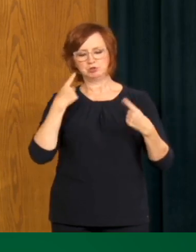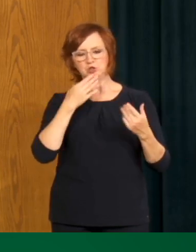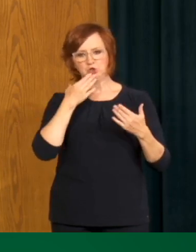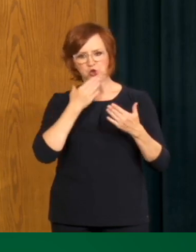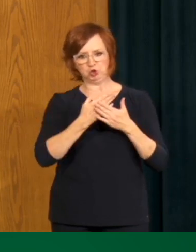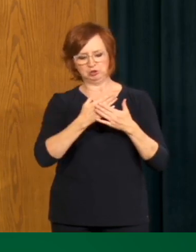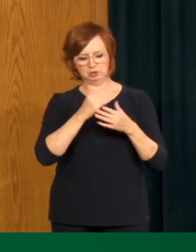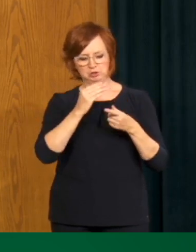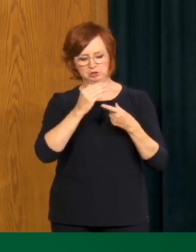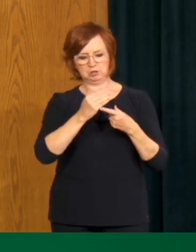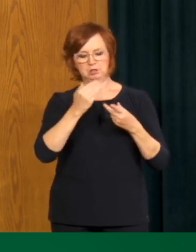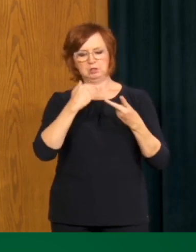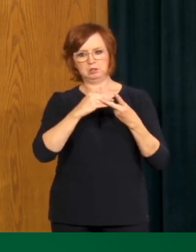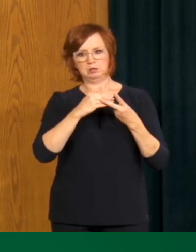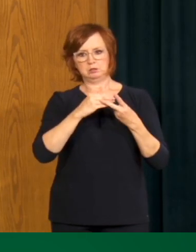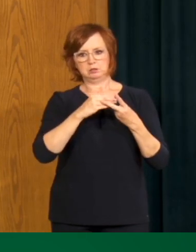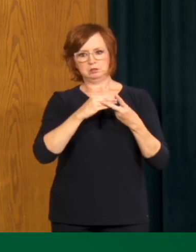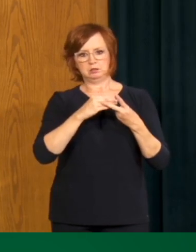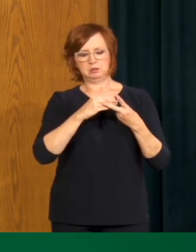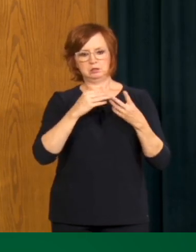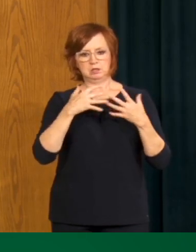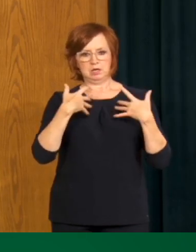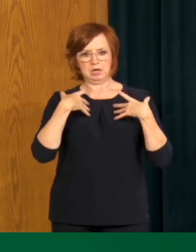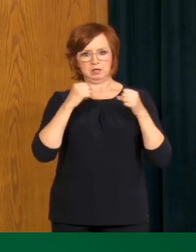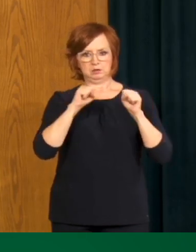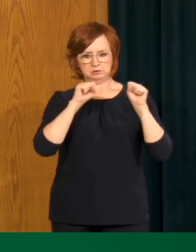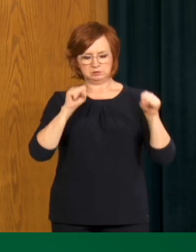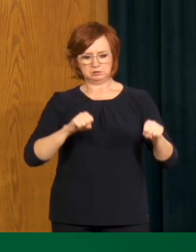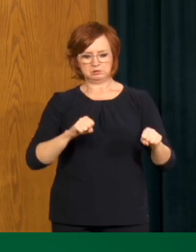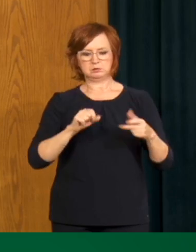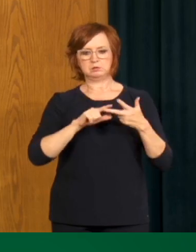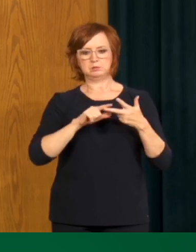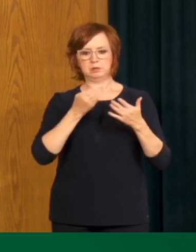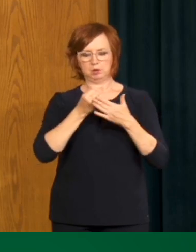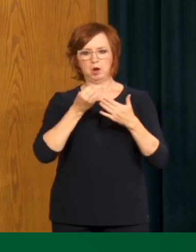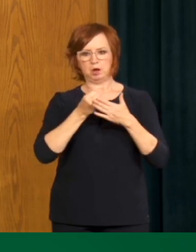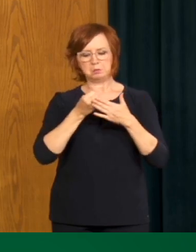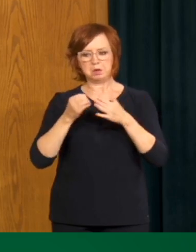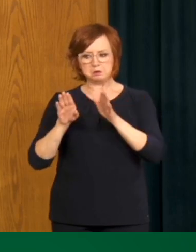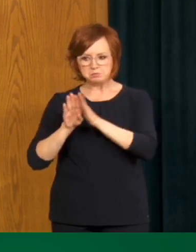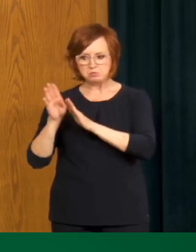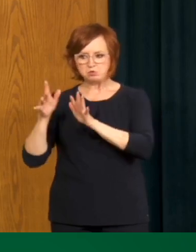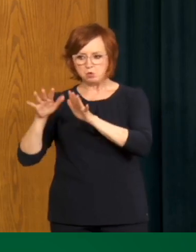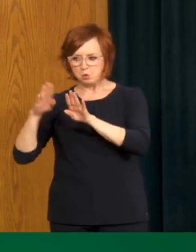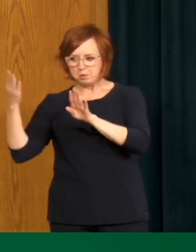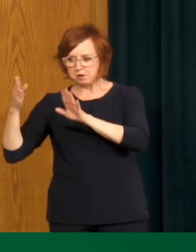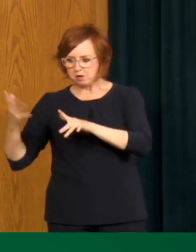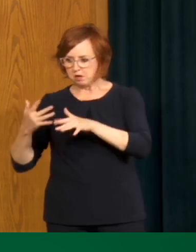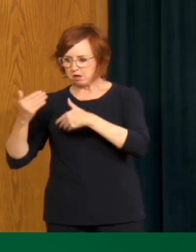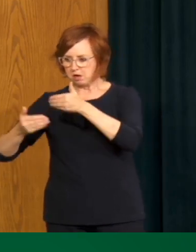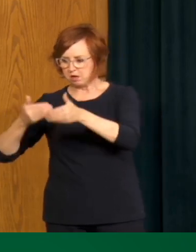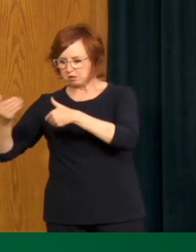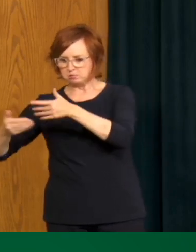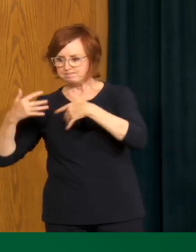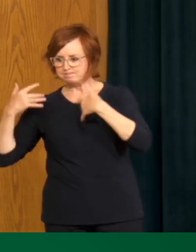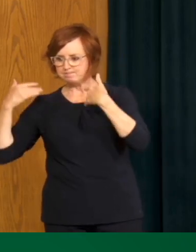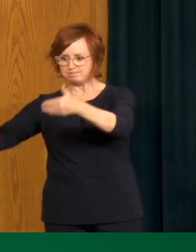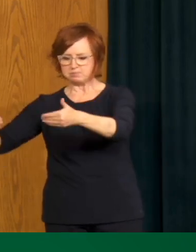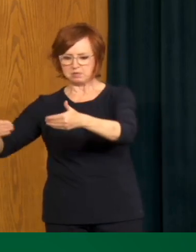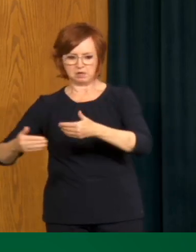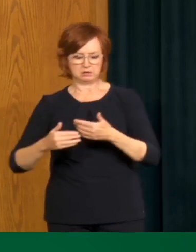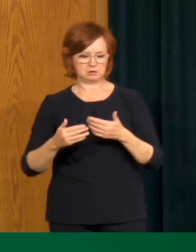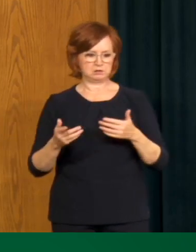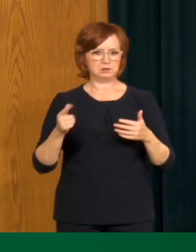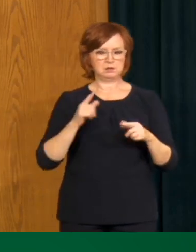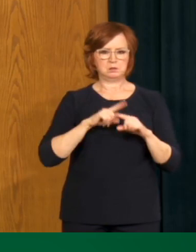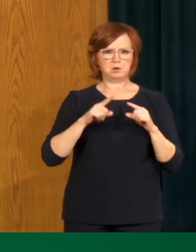our economy, open our communities, and open our healthcare system. Second is, this is a good time for us. We haven't talked about it in